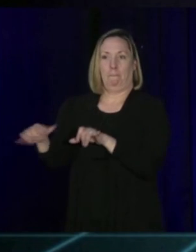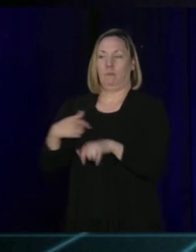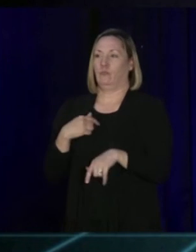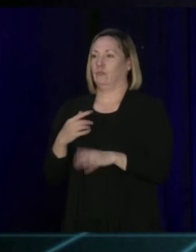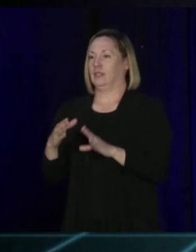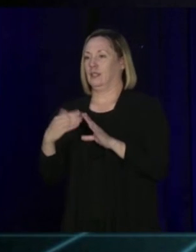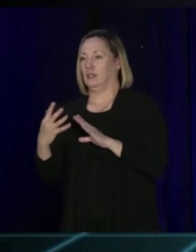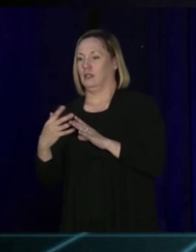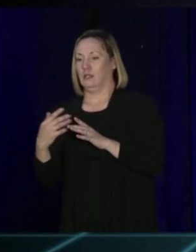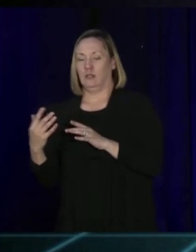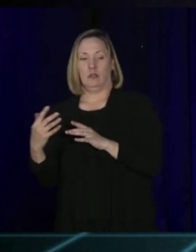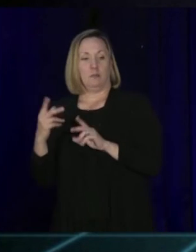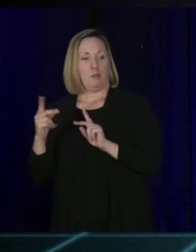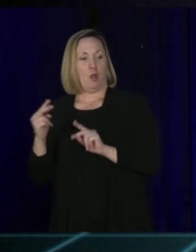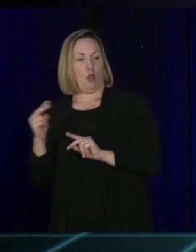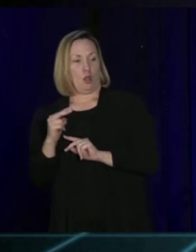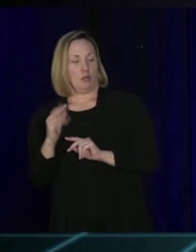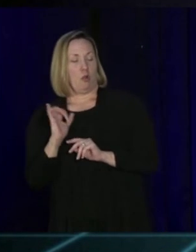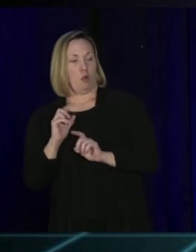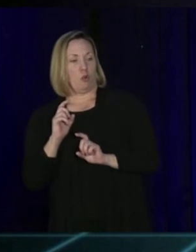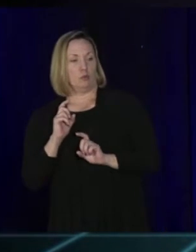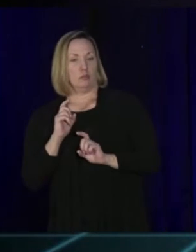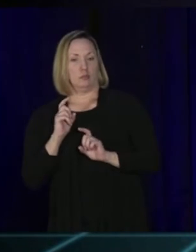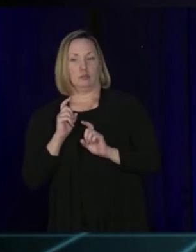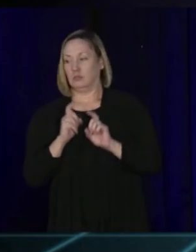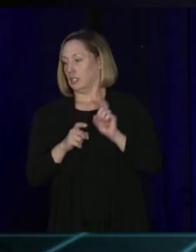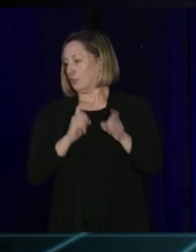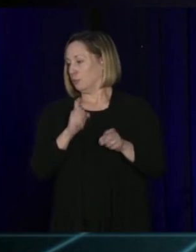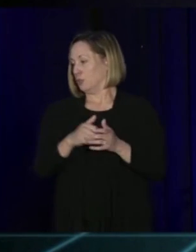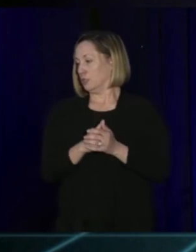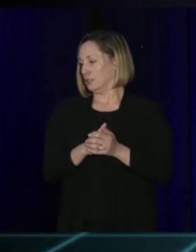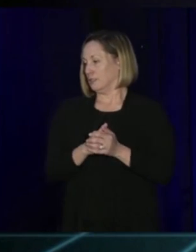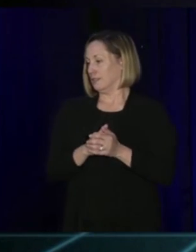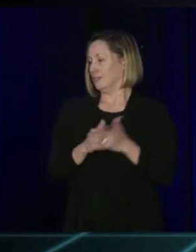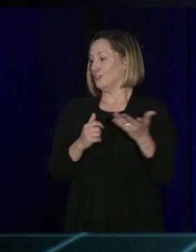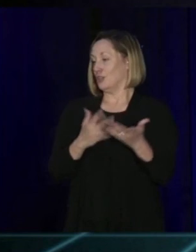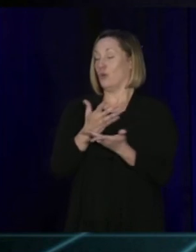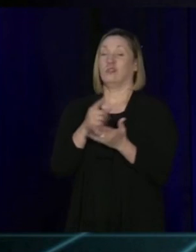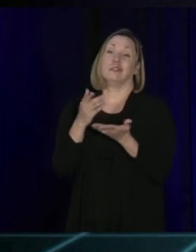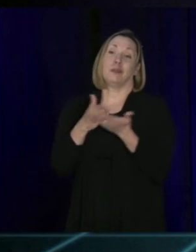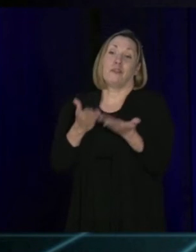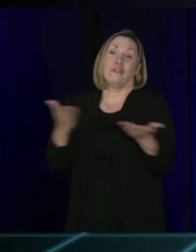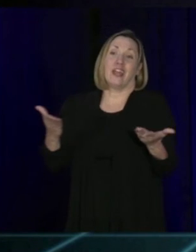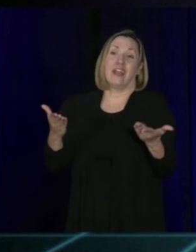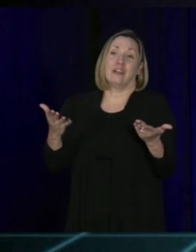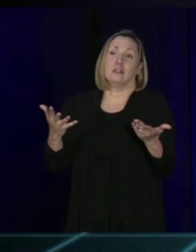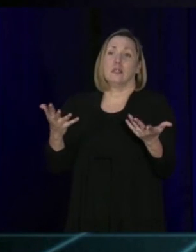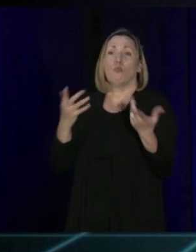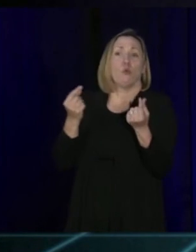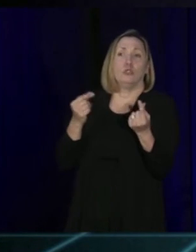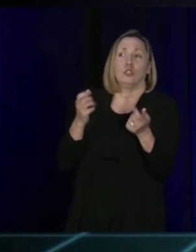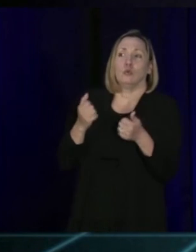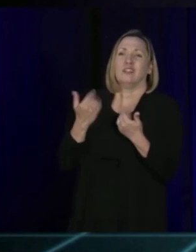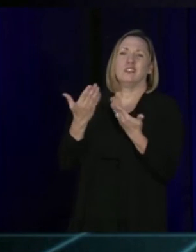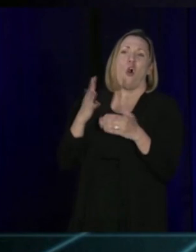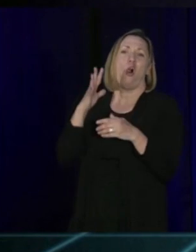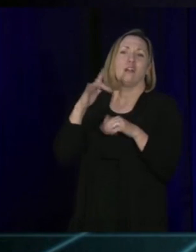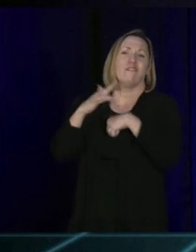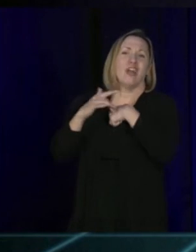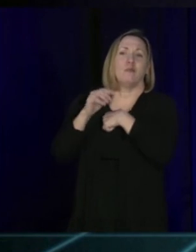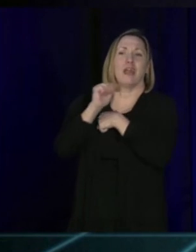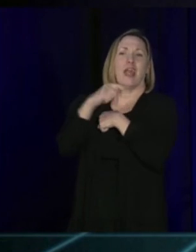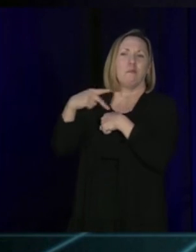at the contributions coming outside. So there's some other things that we'll throw together. This is all available in the API right now. It'll be in the